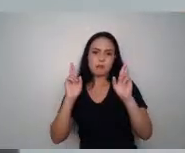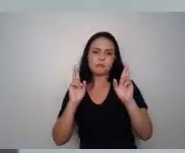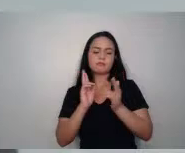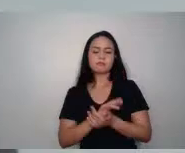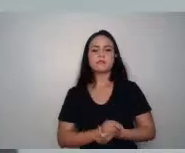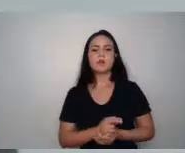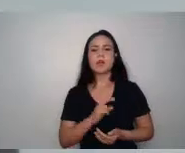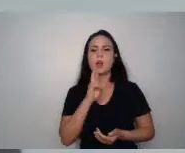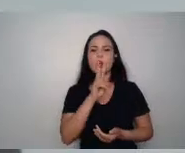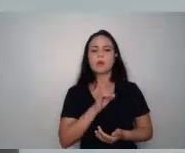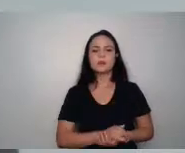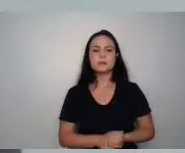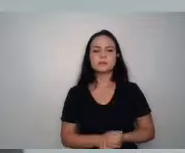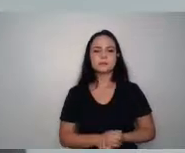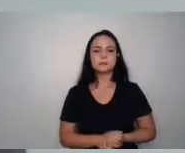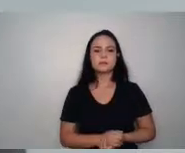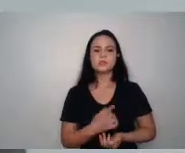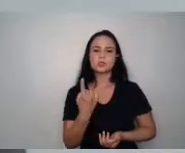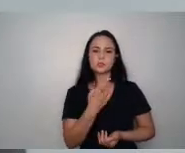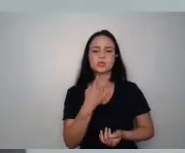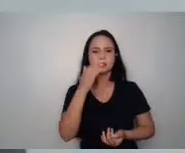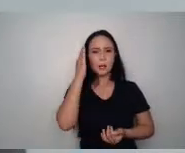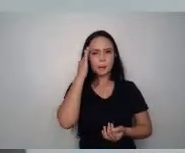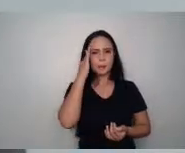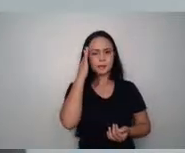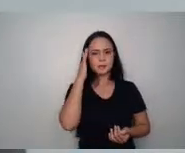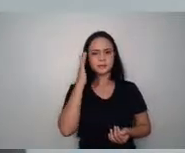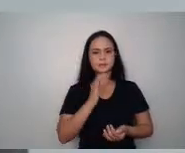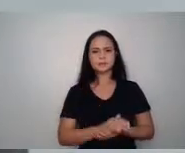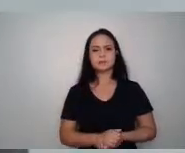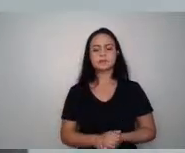reality, and this is basically not a reality.